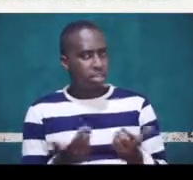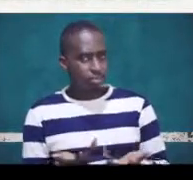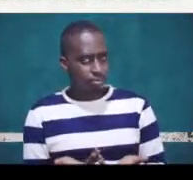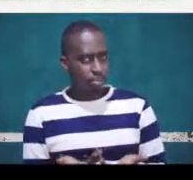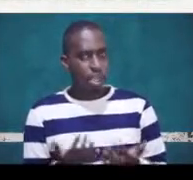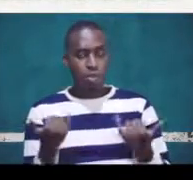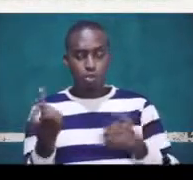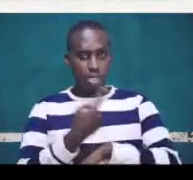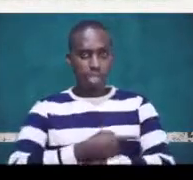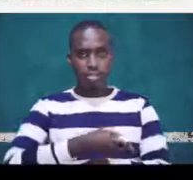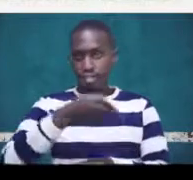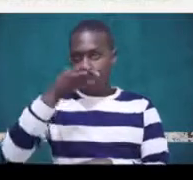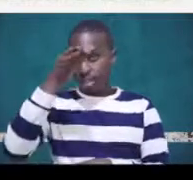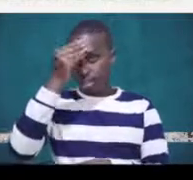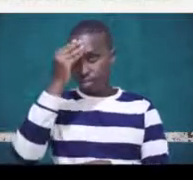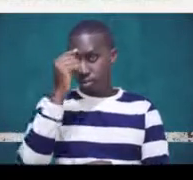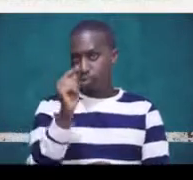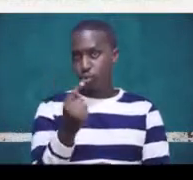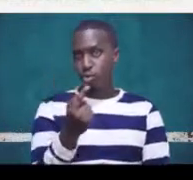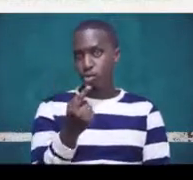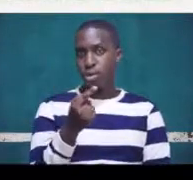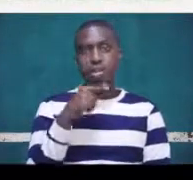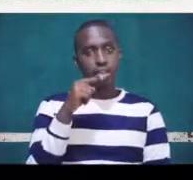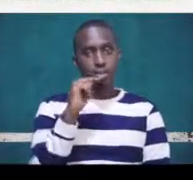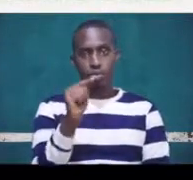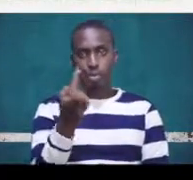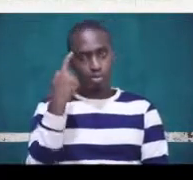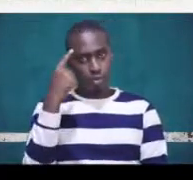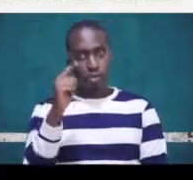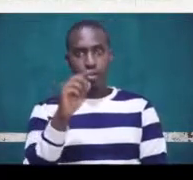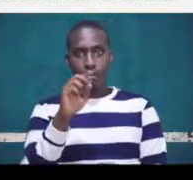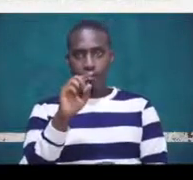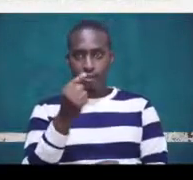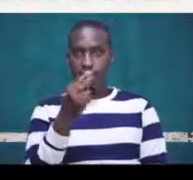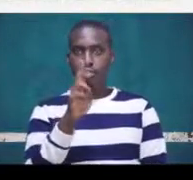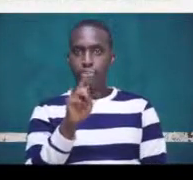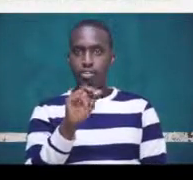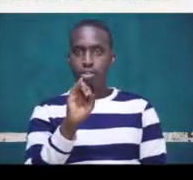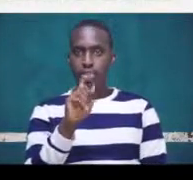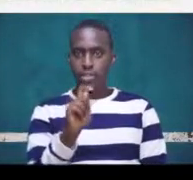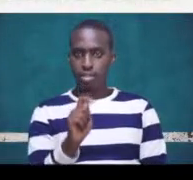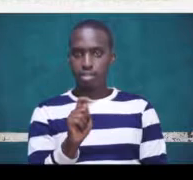So in today's lesson 1 of the first unit, 6,